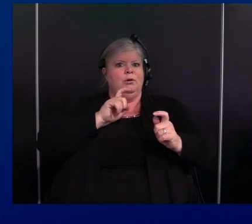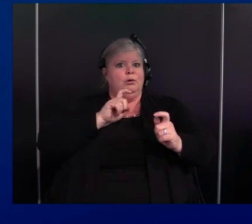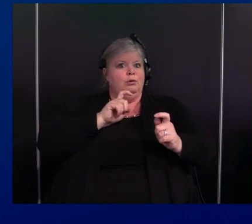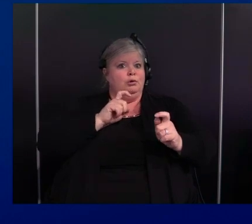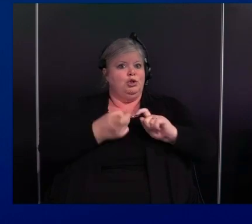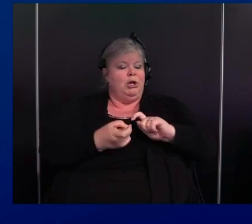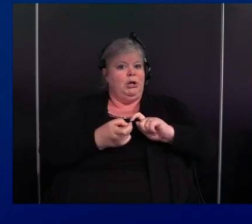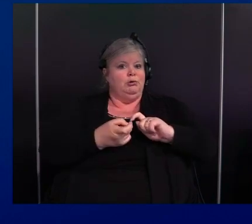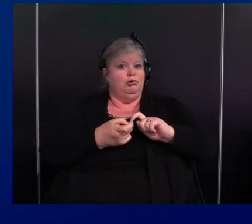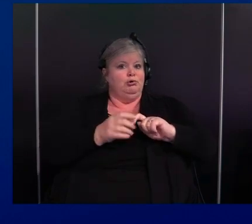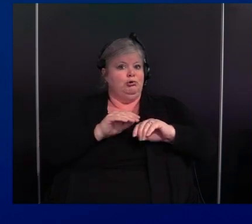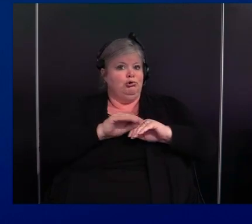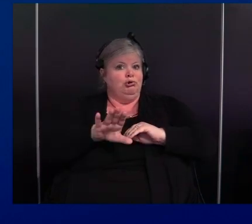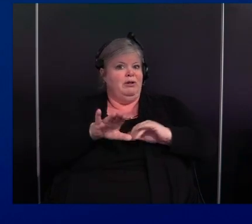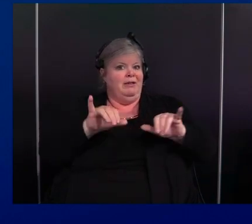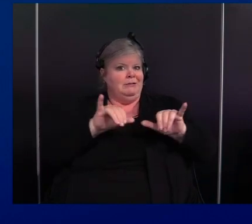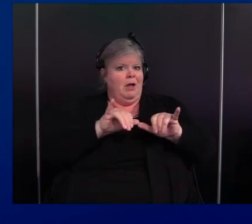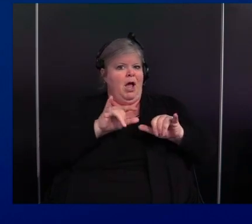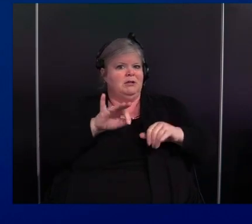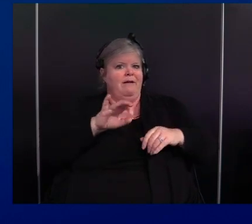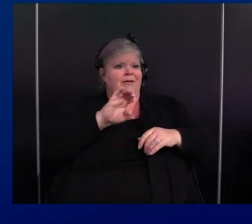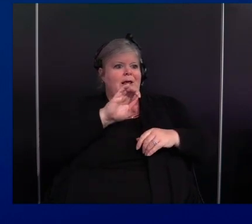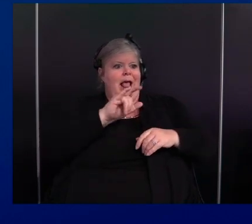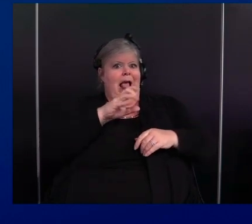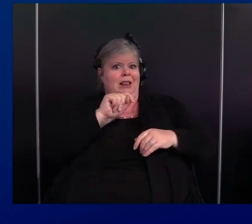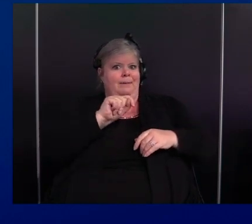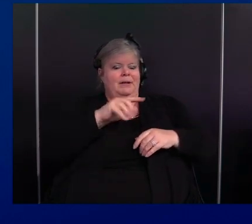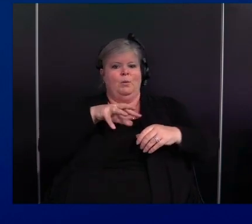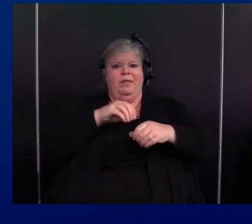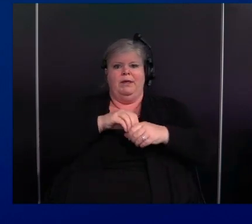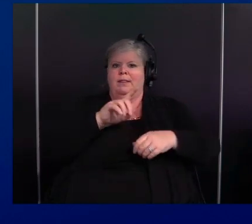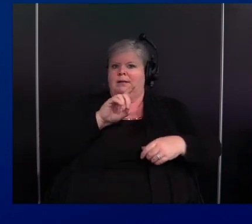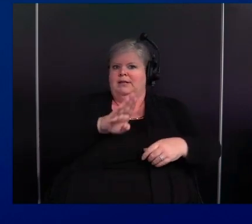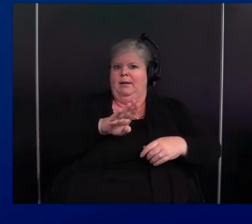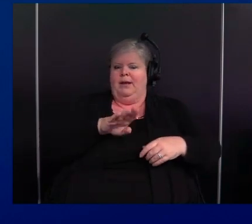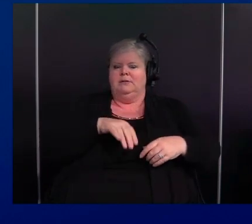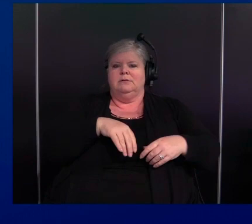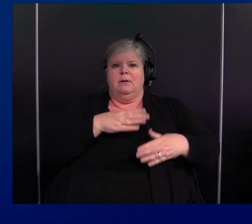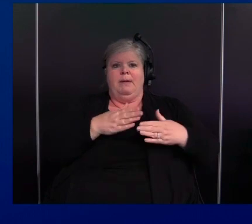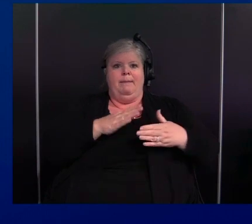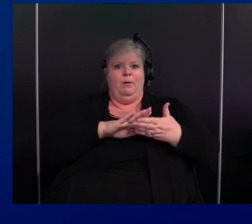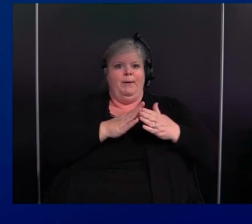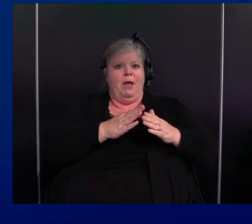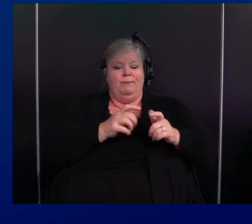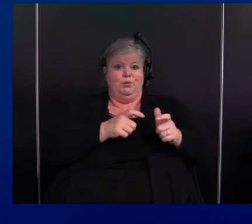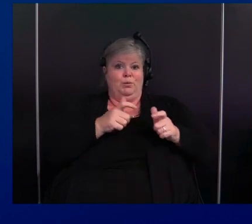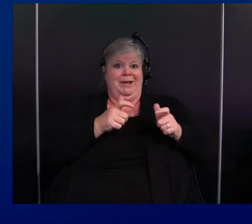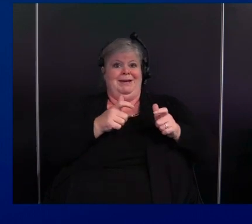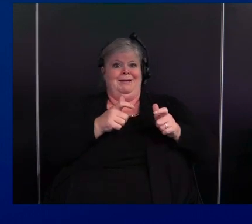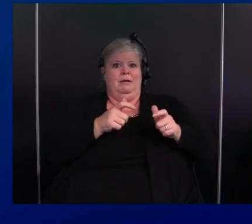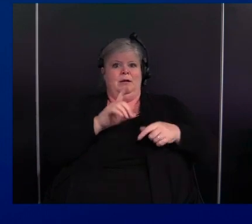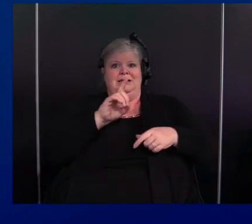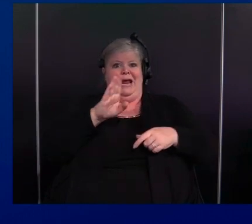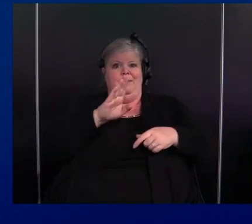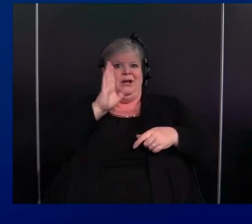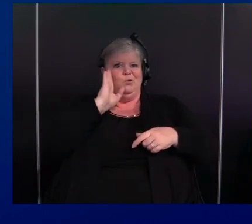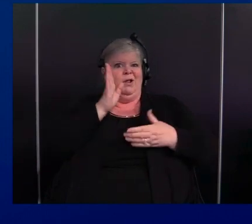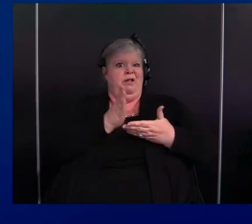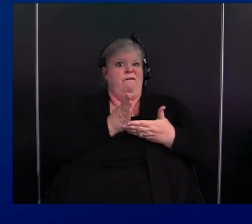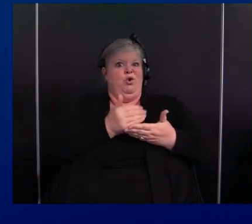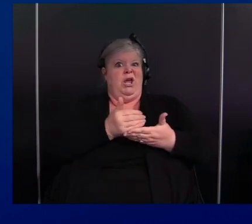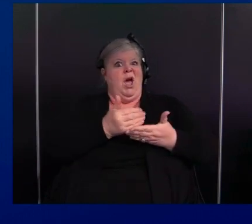change the size of the element inside the database? Maybe it's going to get too big, and my database is going to freak out,